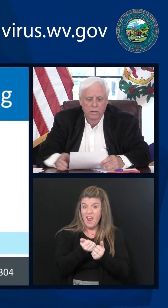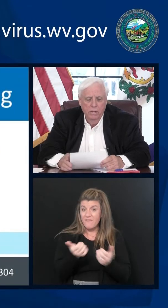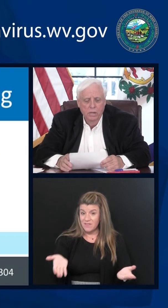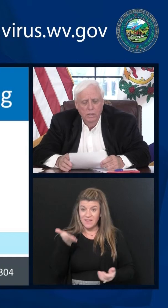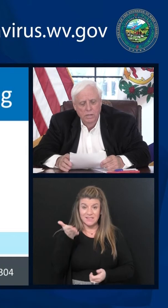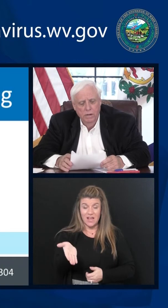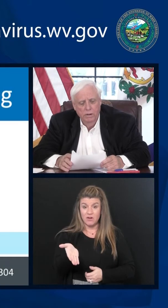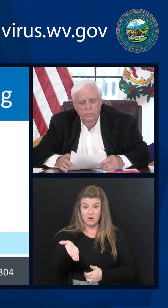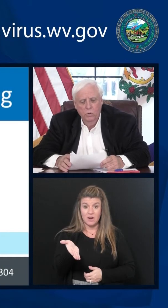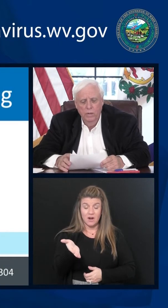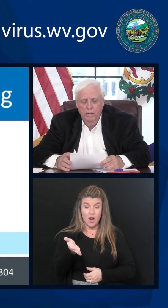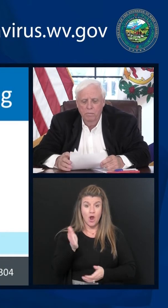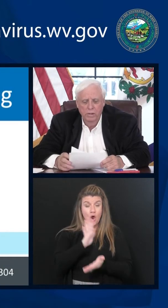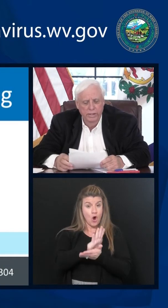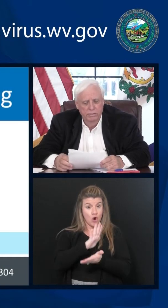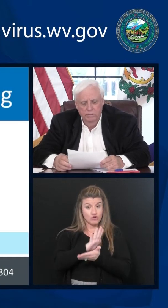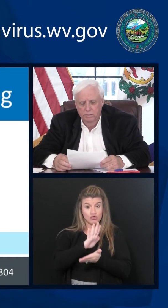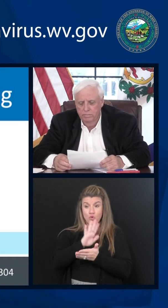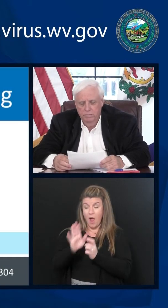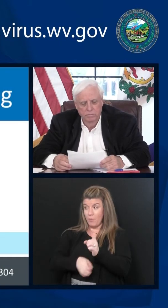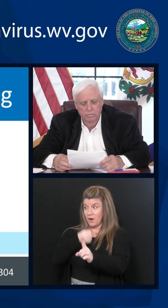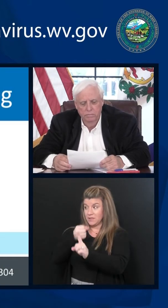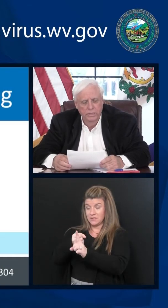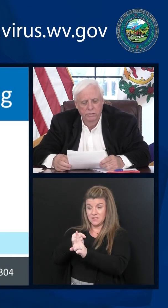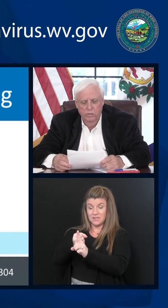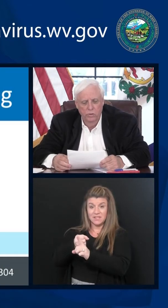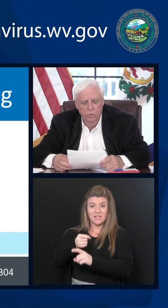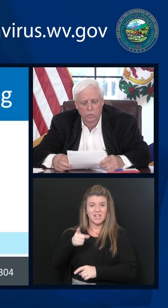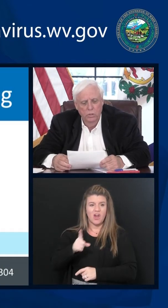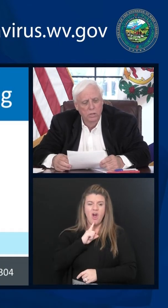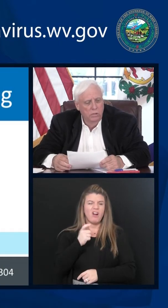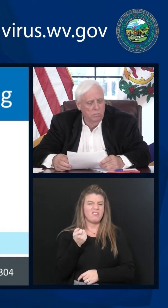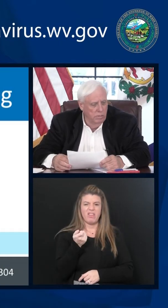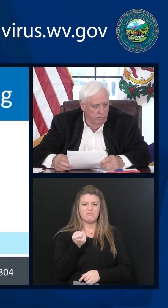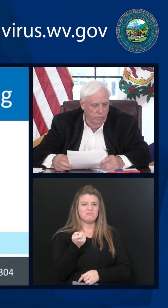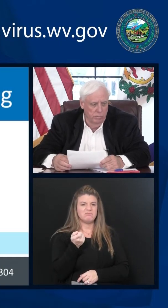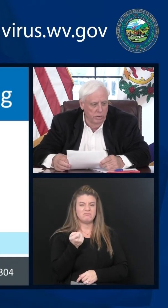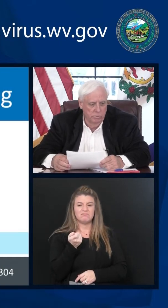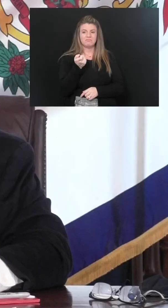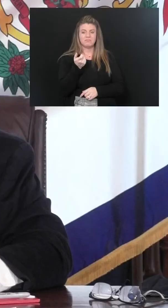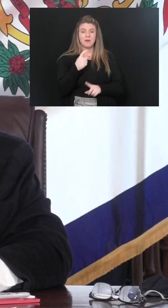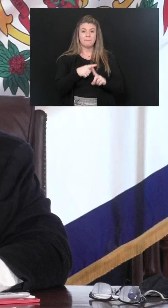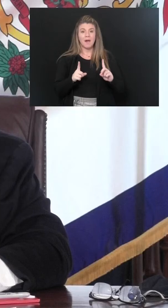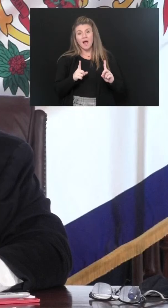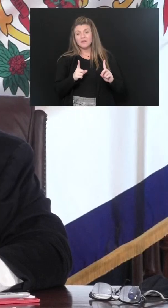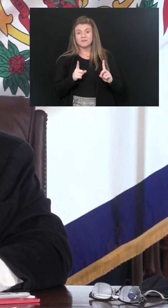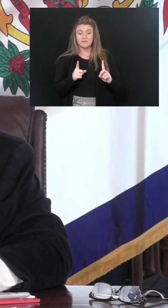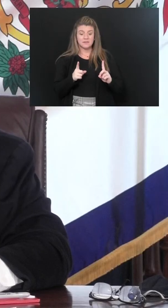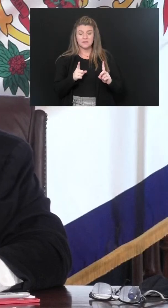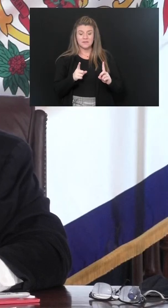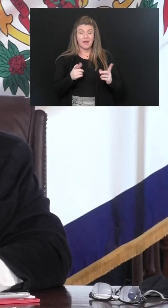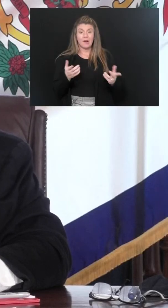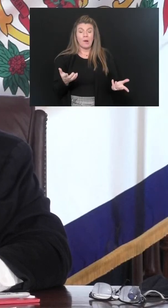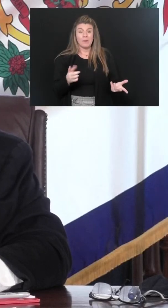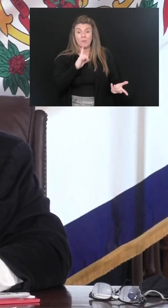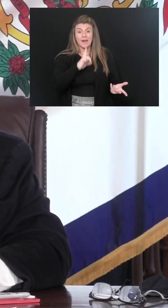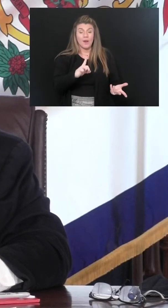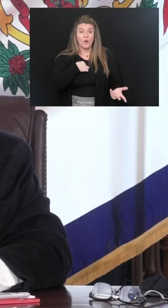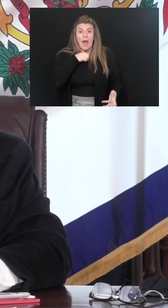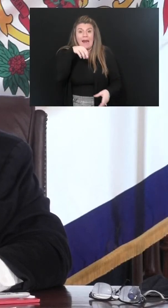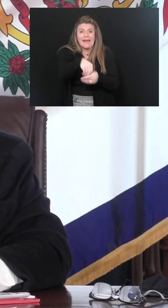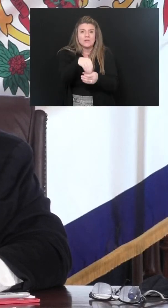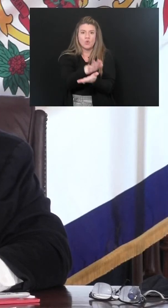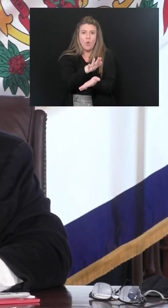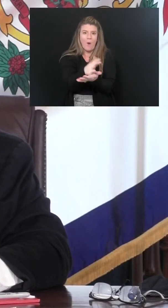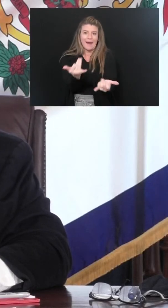there. You know, our school outbreaks are minuscule, but for the most part, we're not in school either.